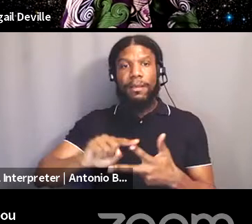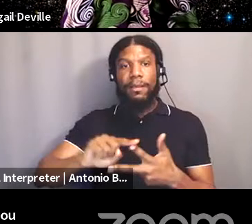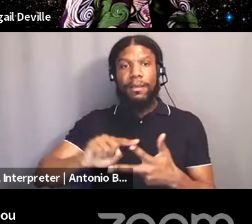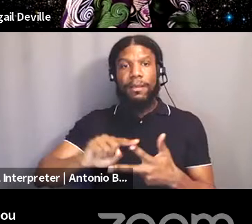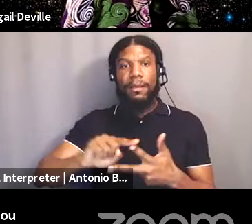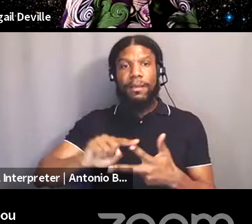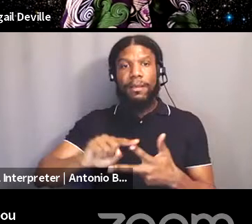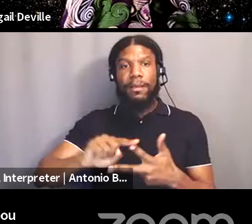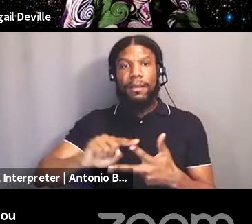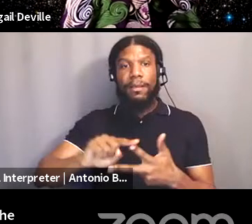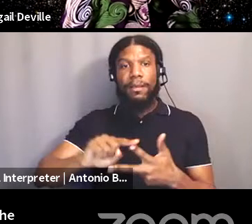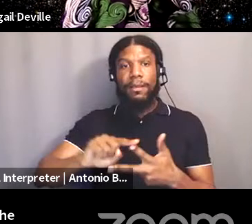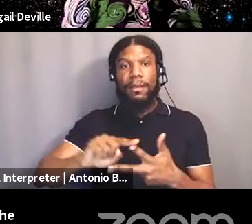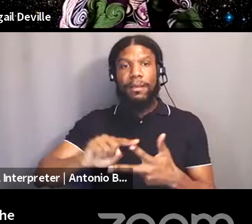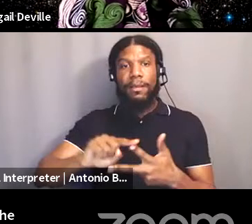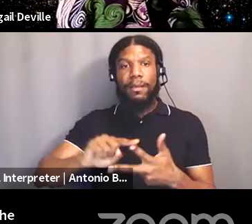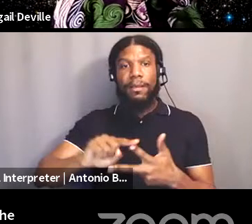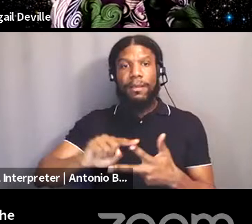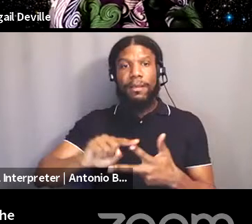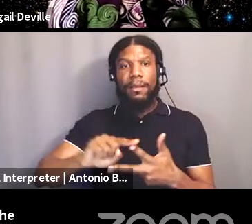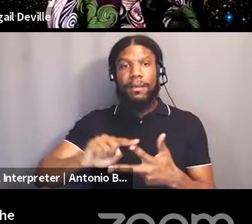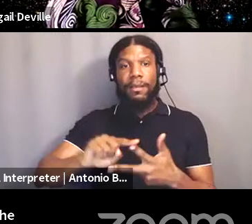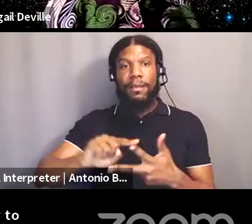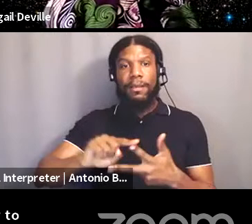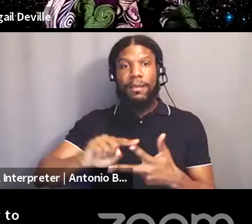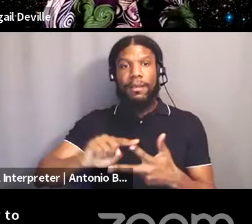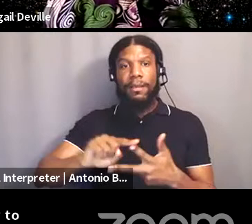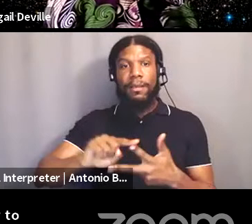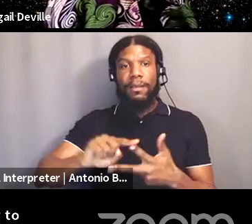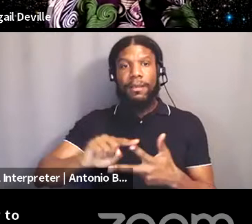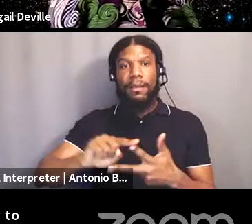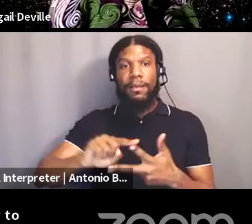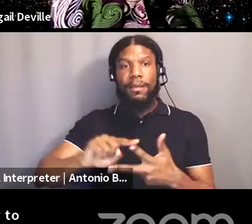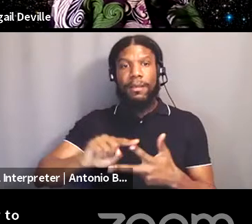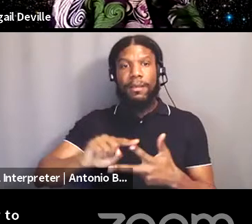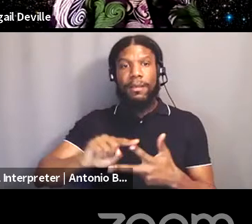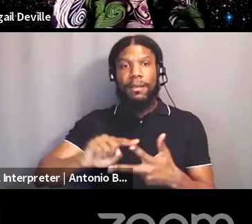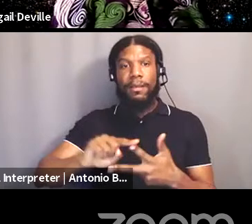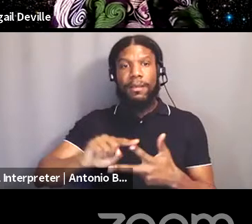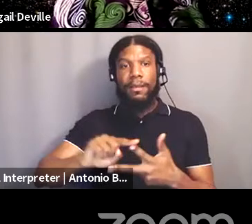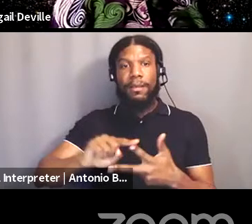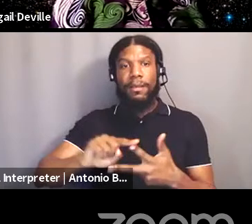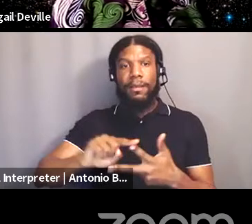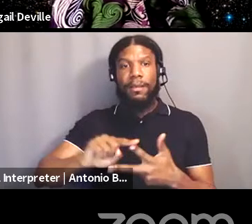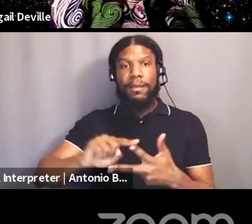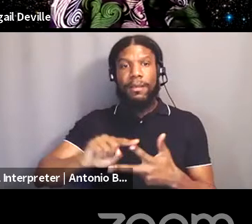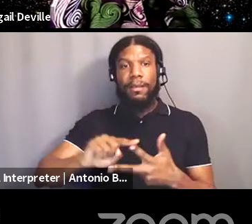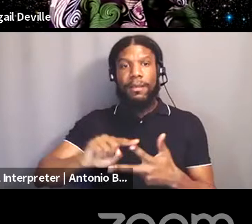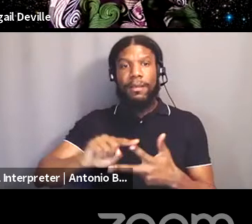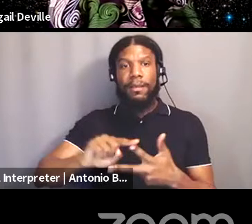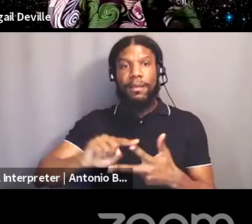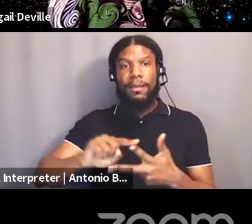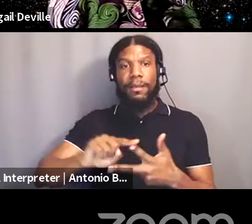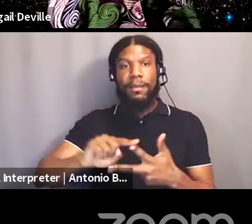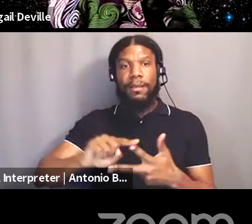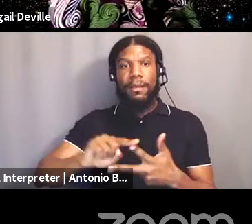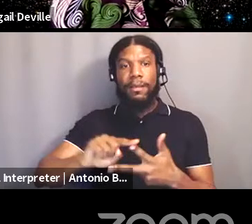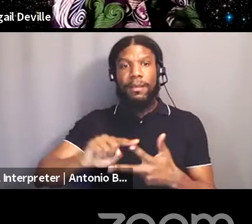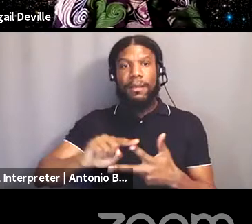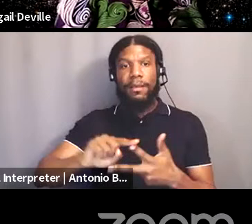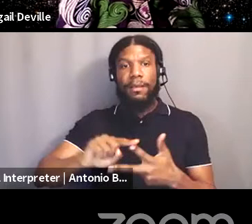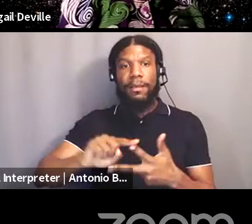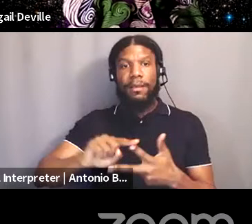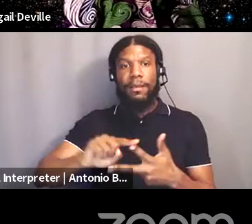At the moment, I think I'm really interested in education and thinking